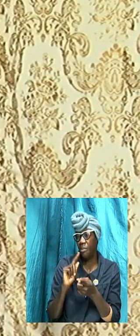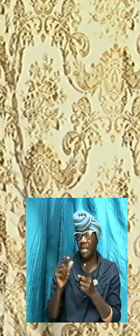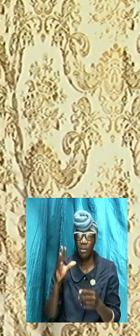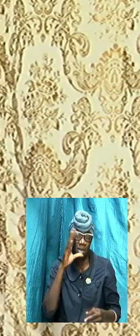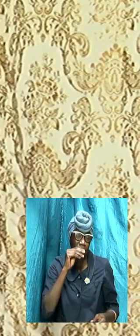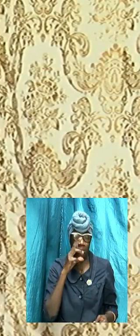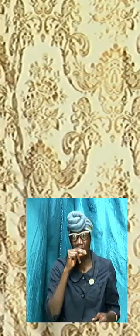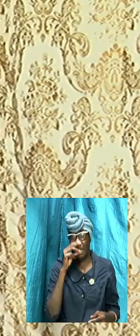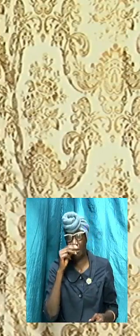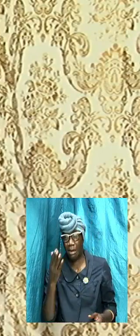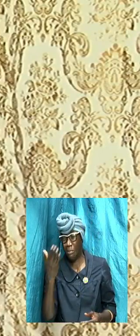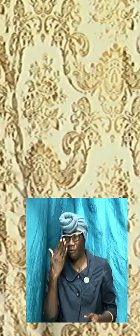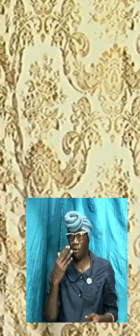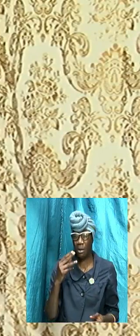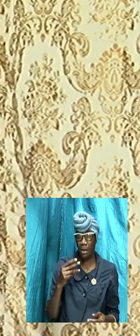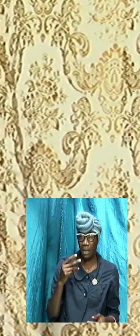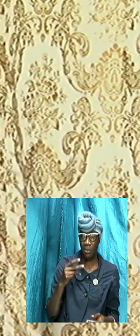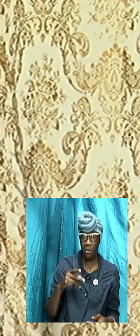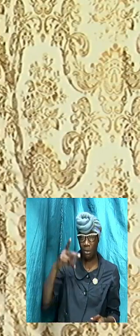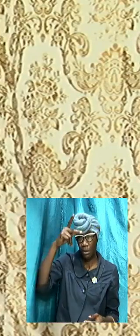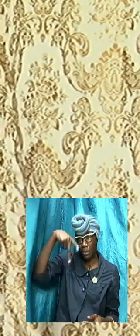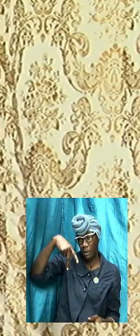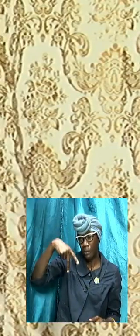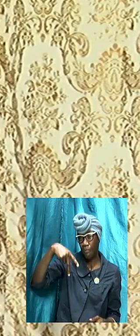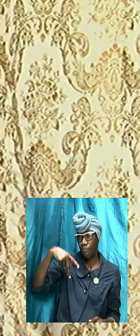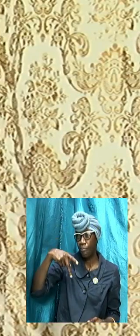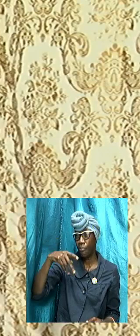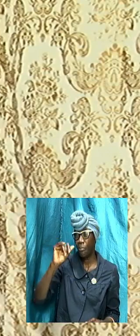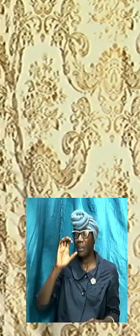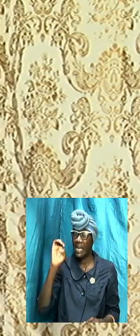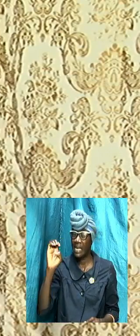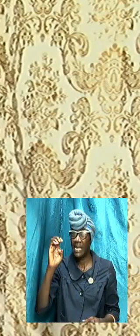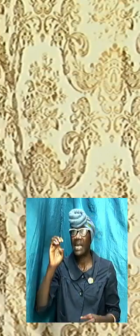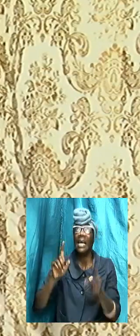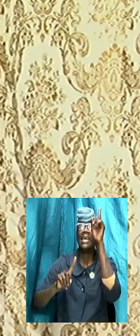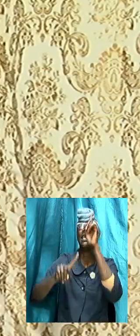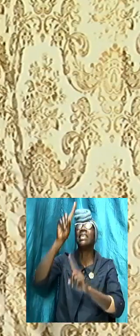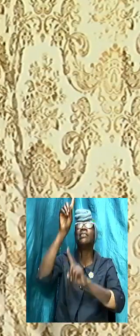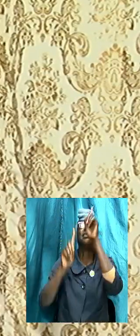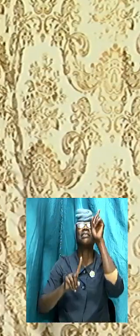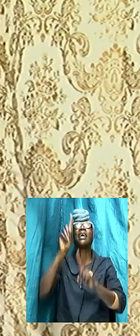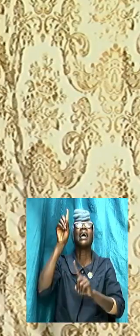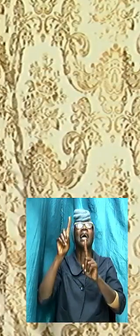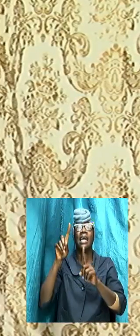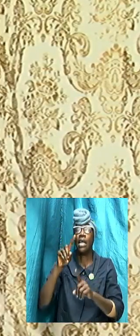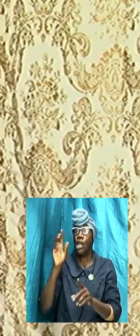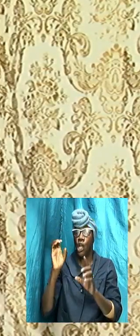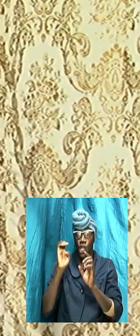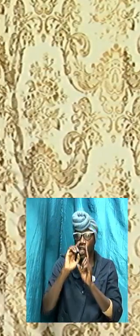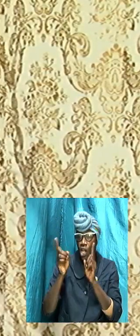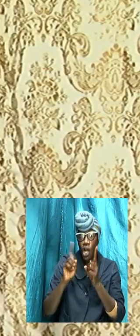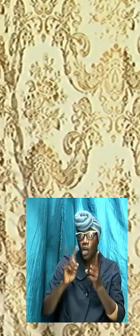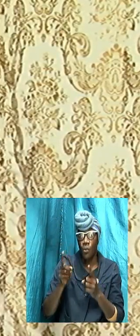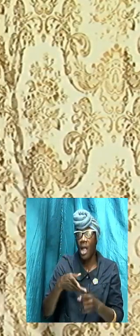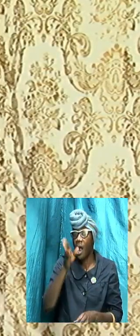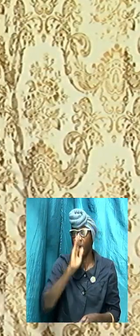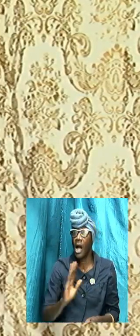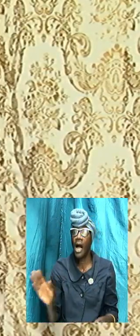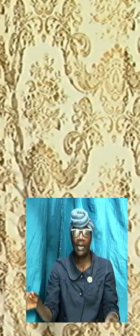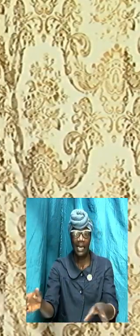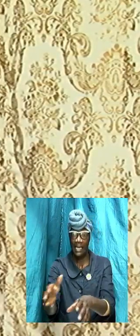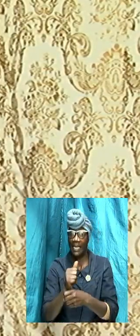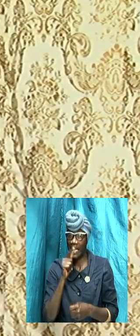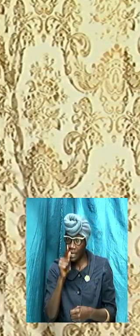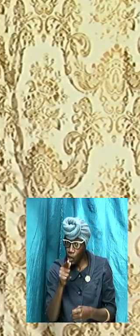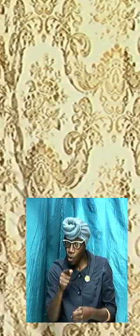in the sky. Amen. And people talk about these type of things in criticizing. Amen. What God is taking of us as children of God. Amen. We